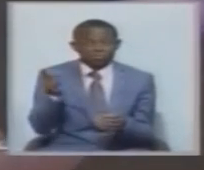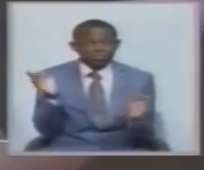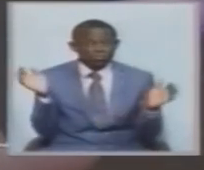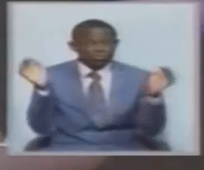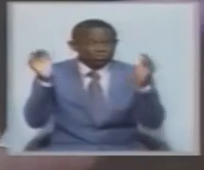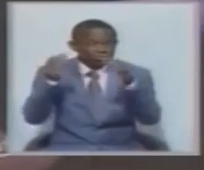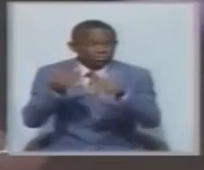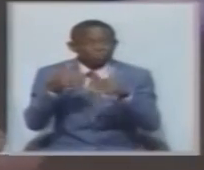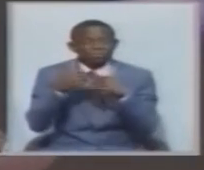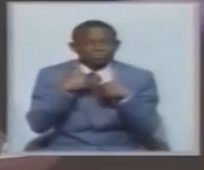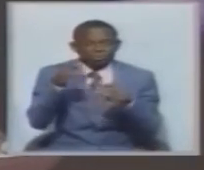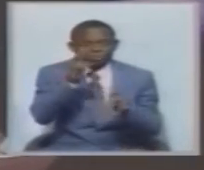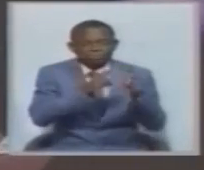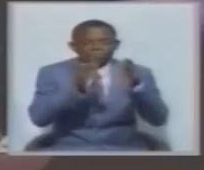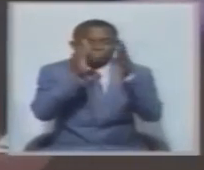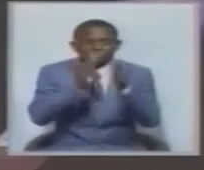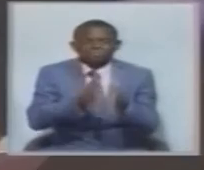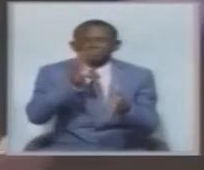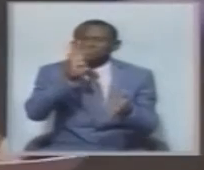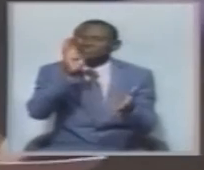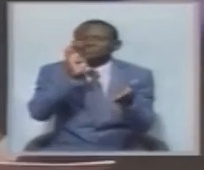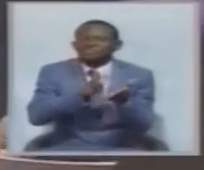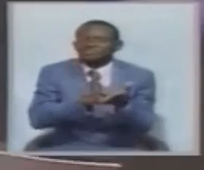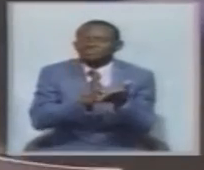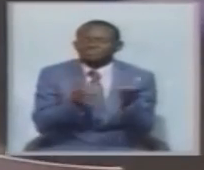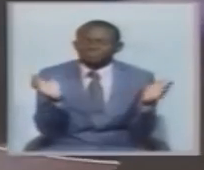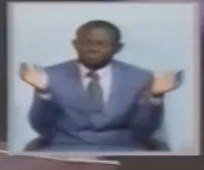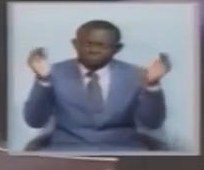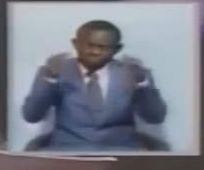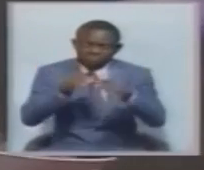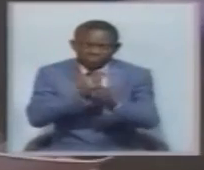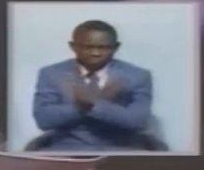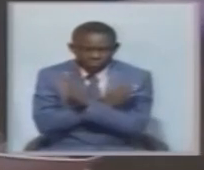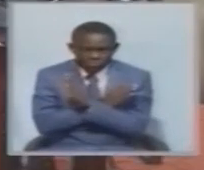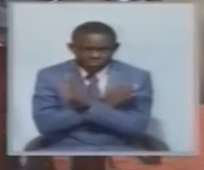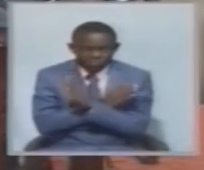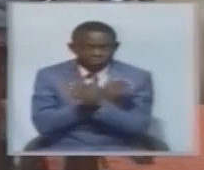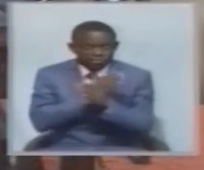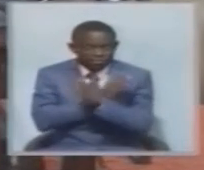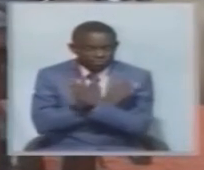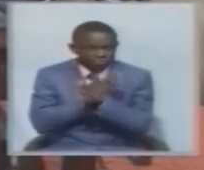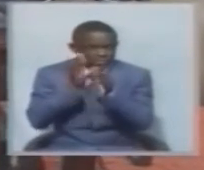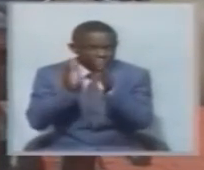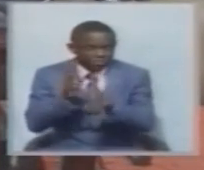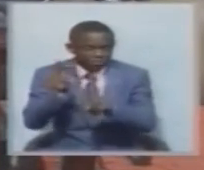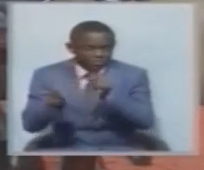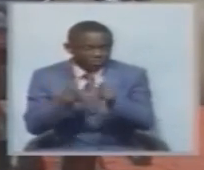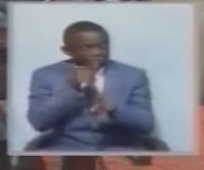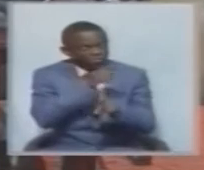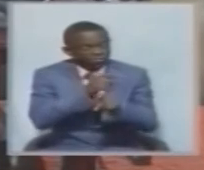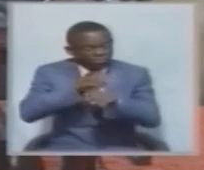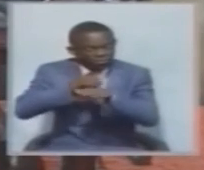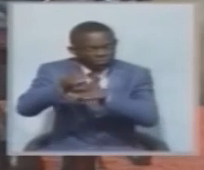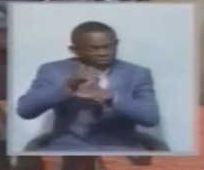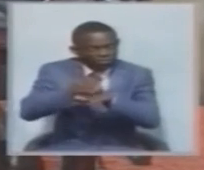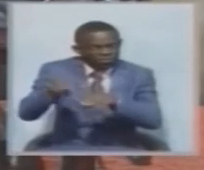visitors coming into Zambia. What are you telling the Zambians in terms of hosting them? And well, Zambia has a record for